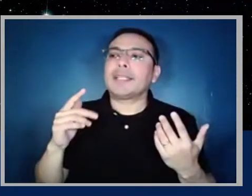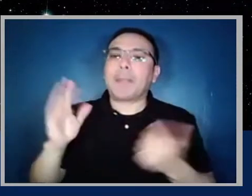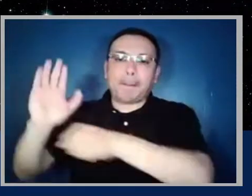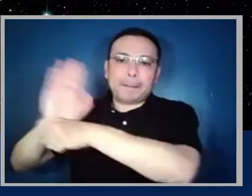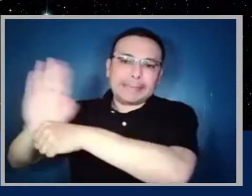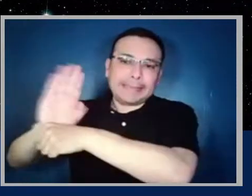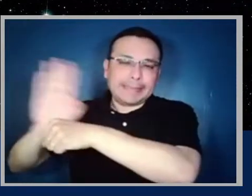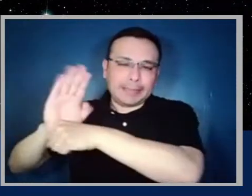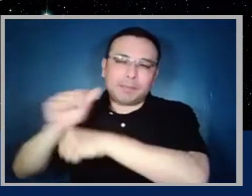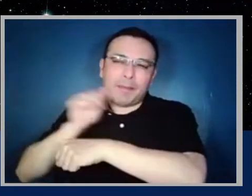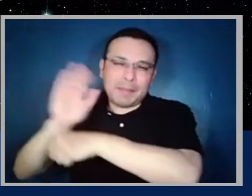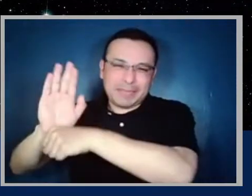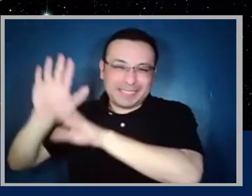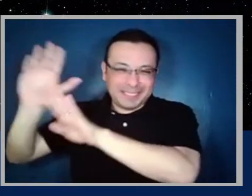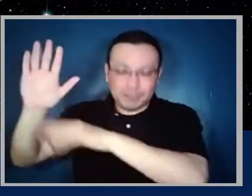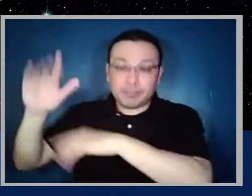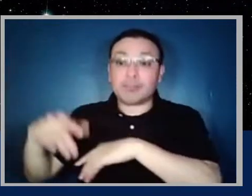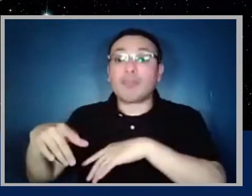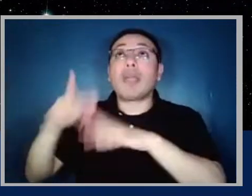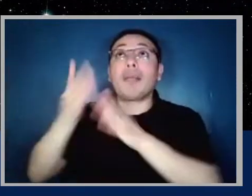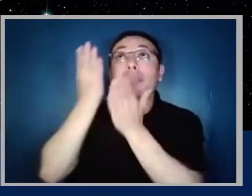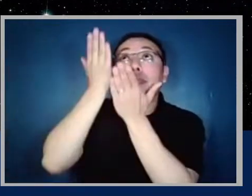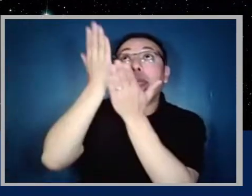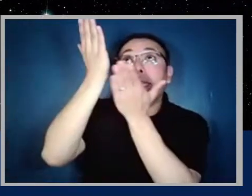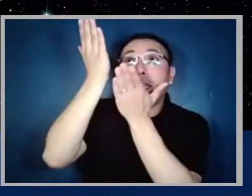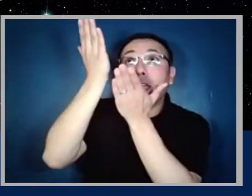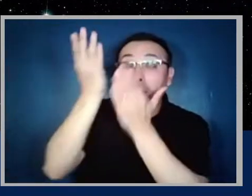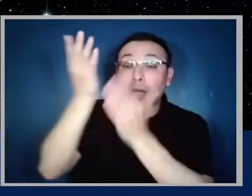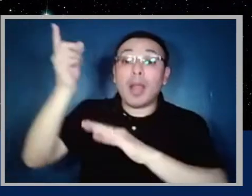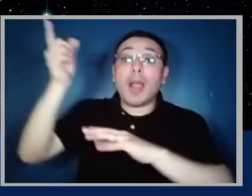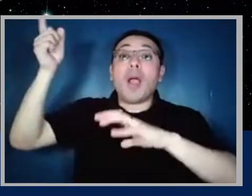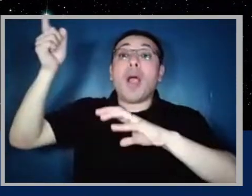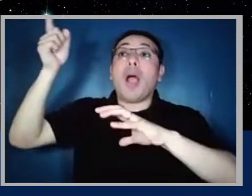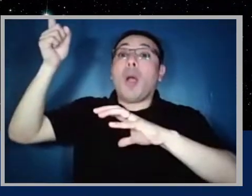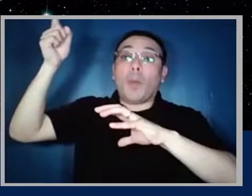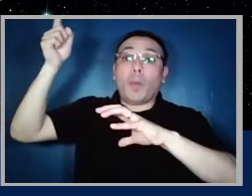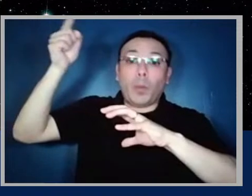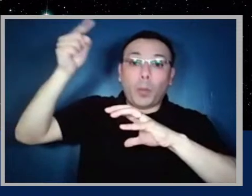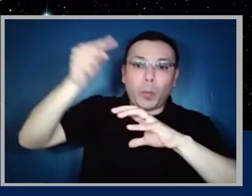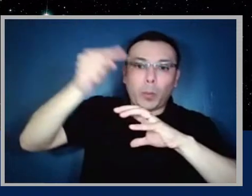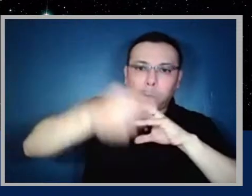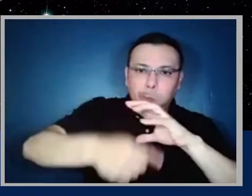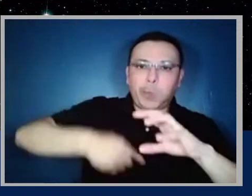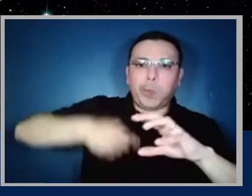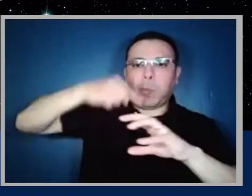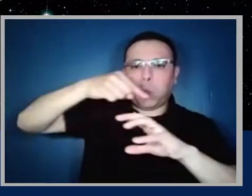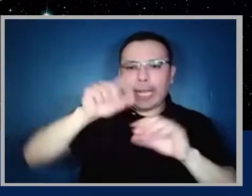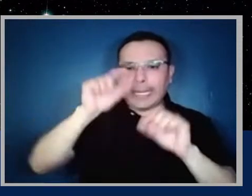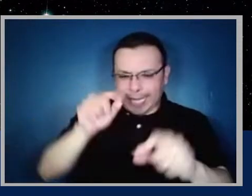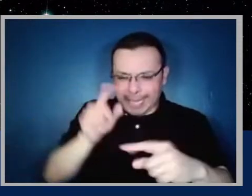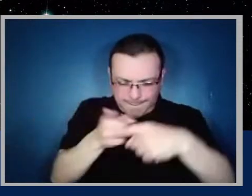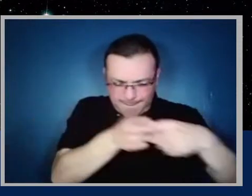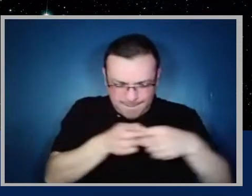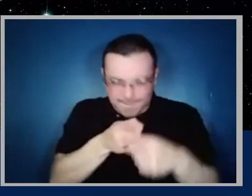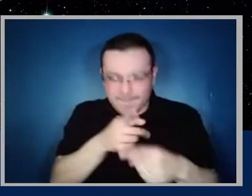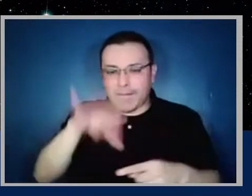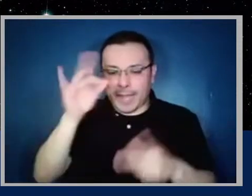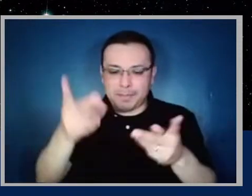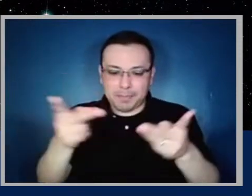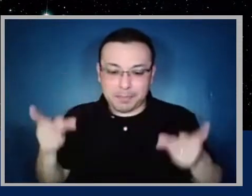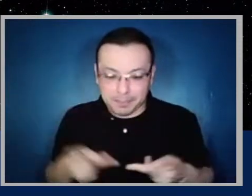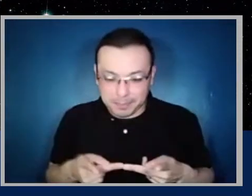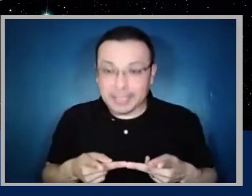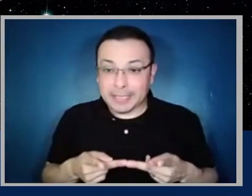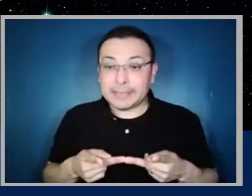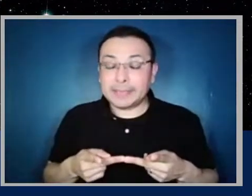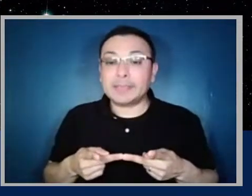ISS, it's in space, then you can sort of determine when it deorbits. So you can aim at a spot. And the same thing, like, I guess coming back from the